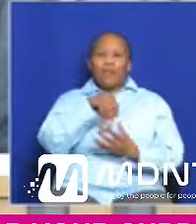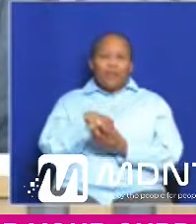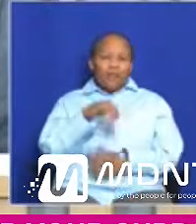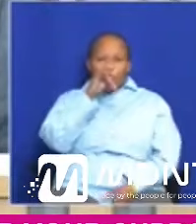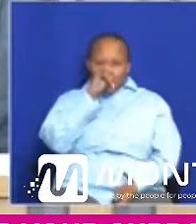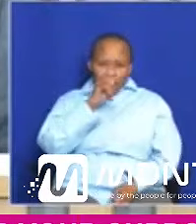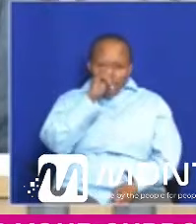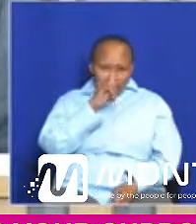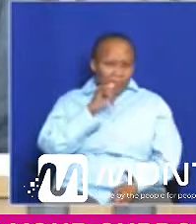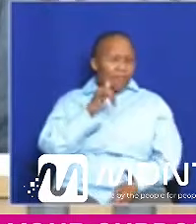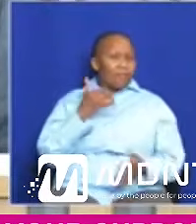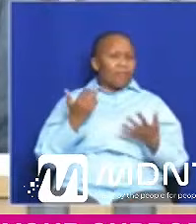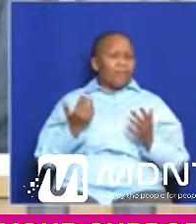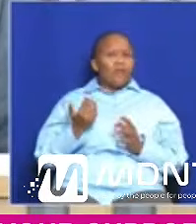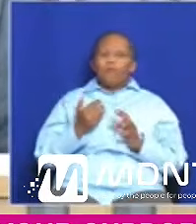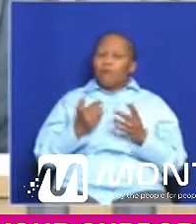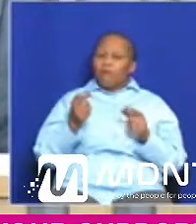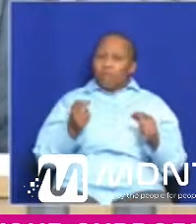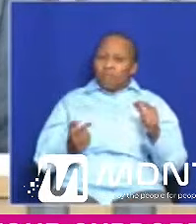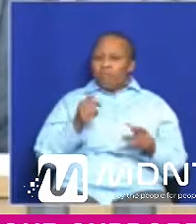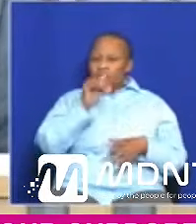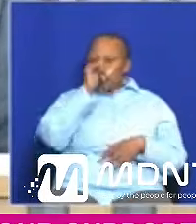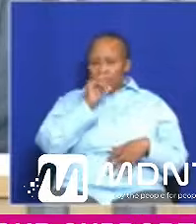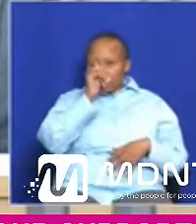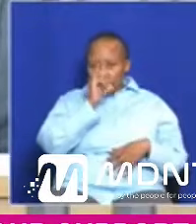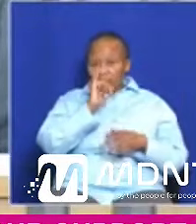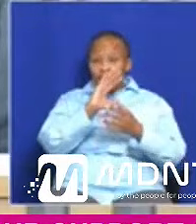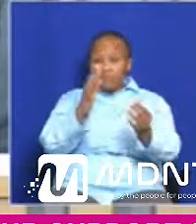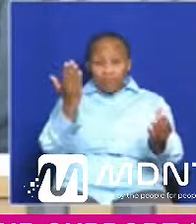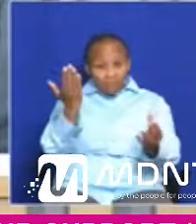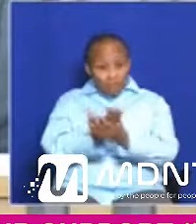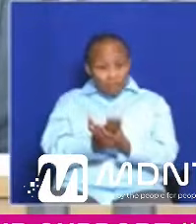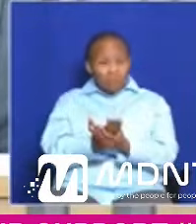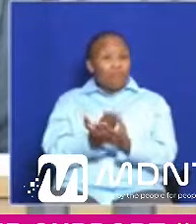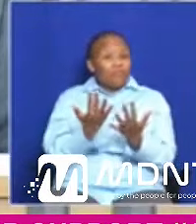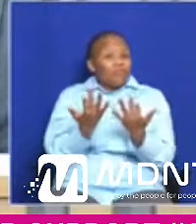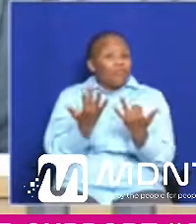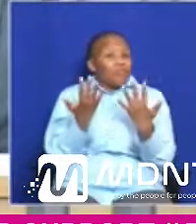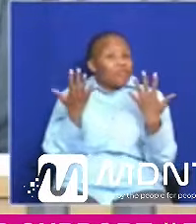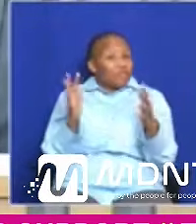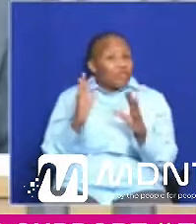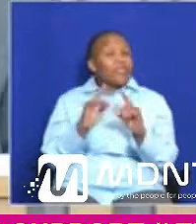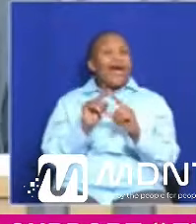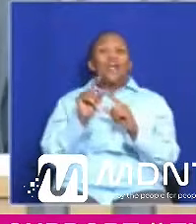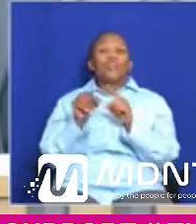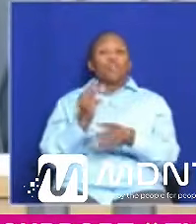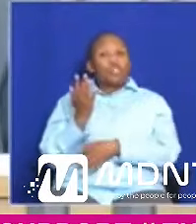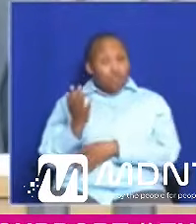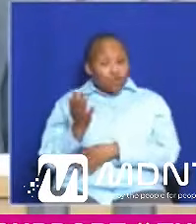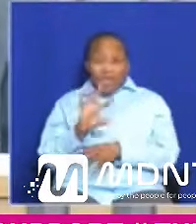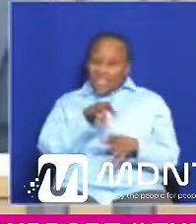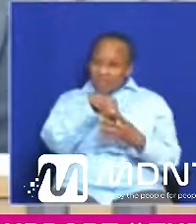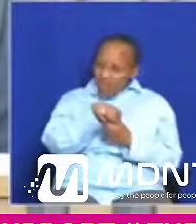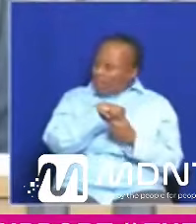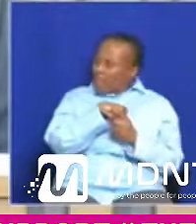debated in the criminal case that you are currently first accused in. Will you accept that? Because this is dealing